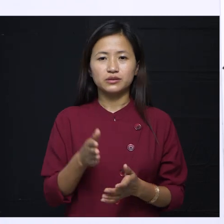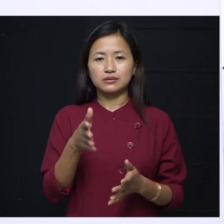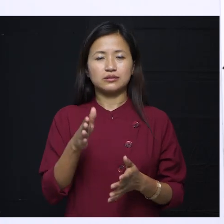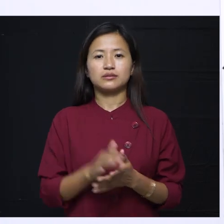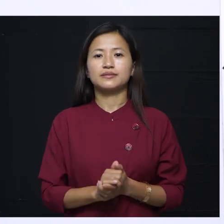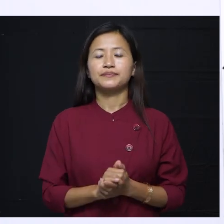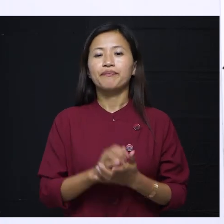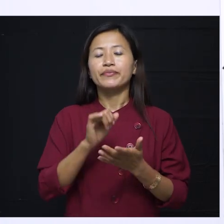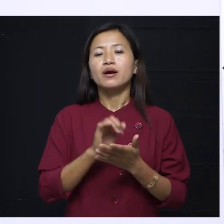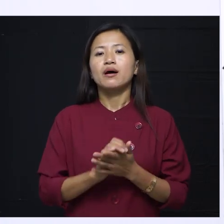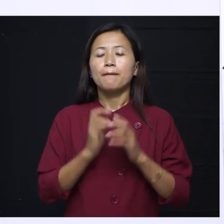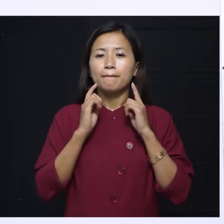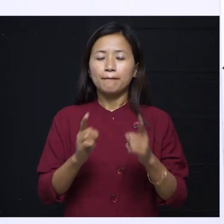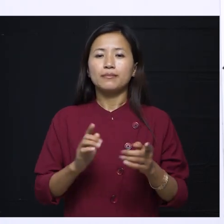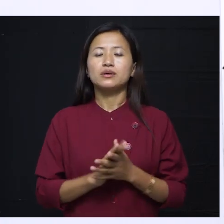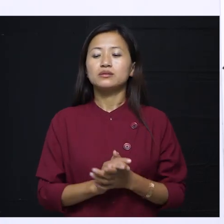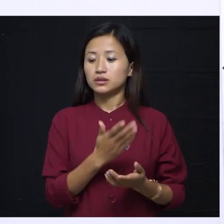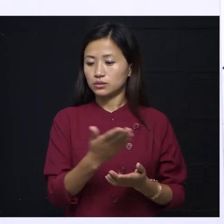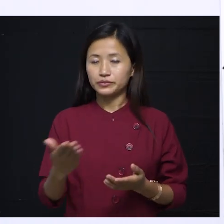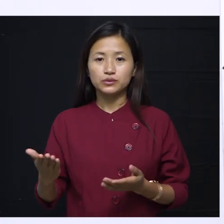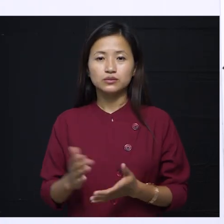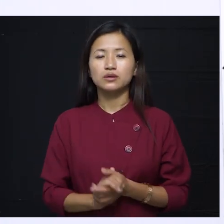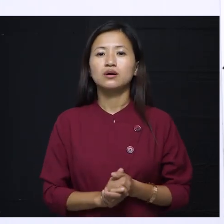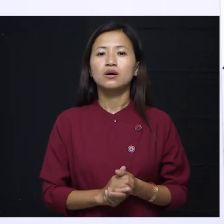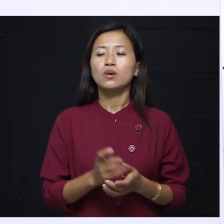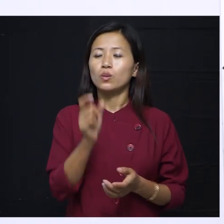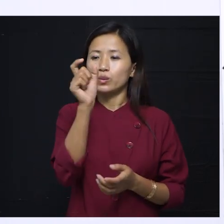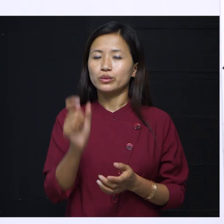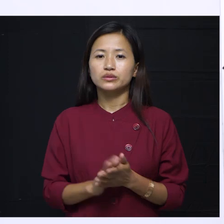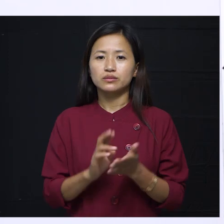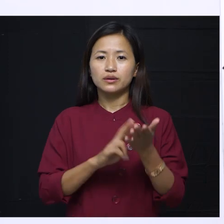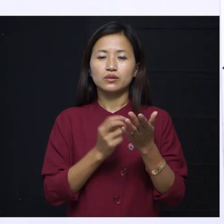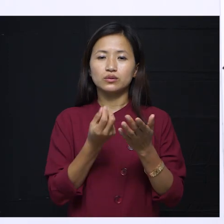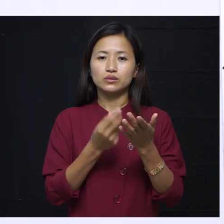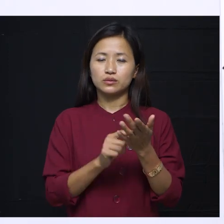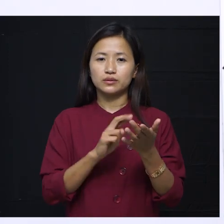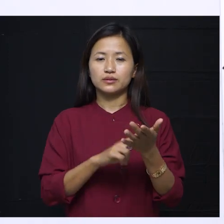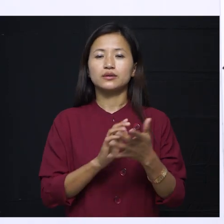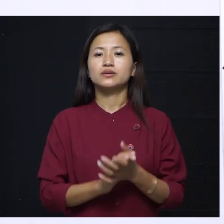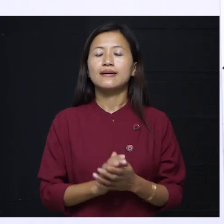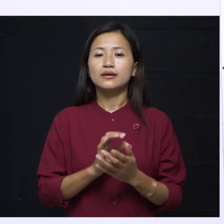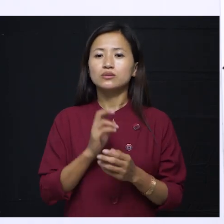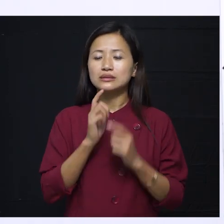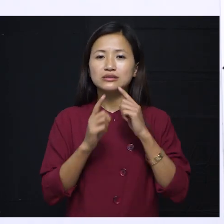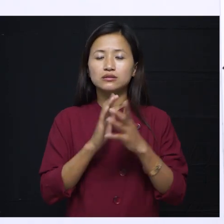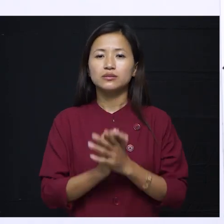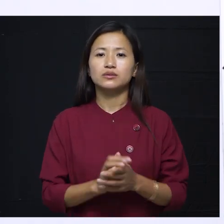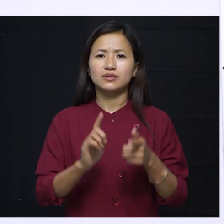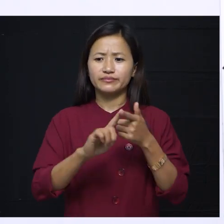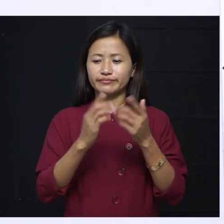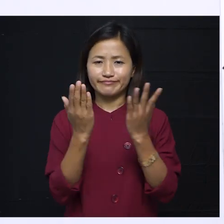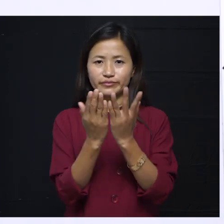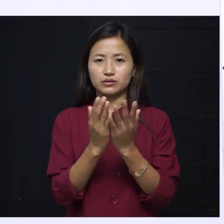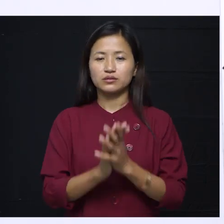cannot say that, but those are also words, a noun that, and if you are going to describe education, or maybe